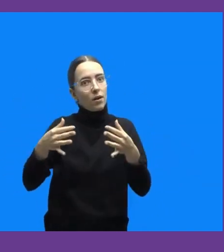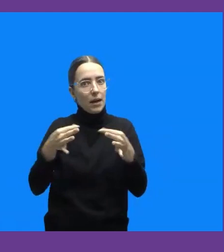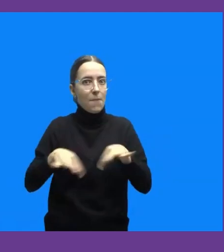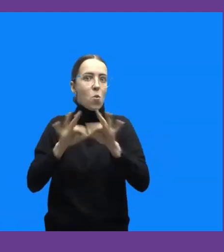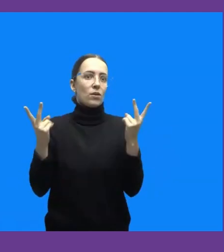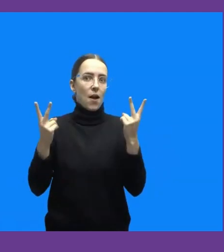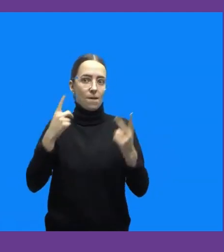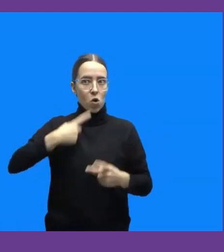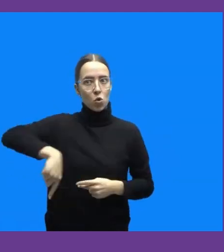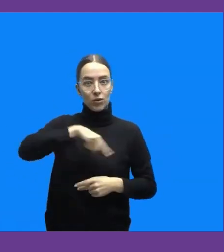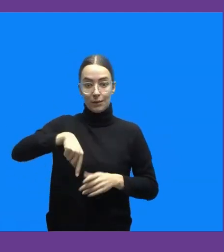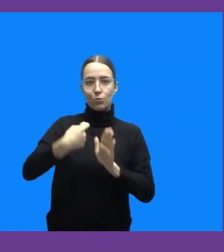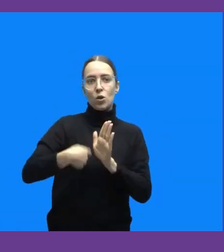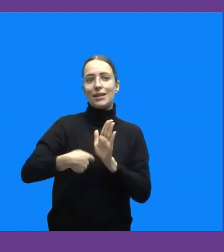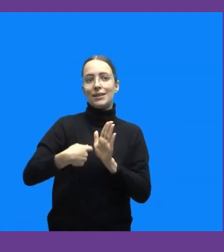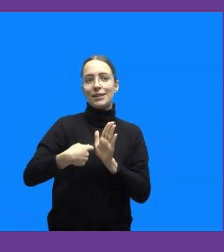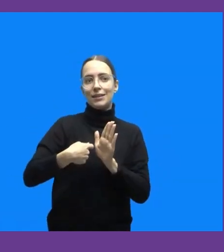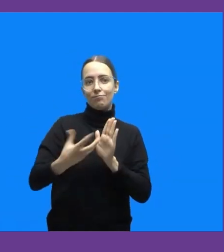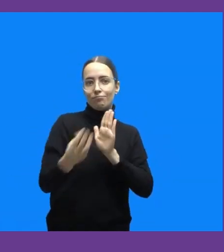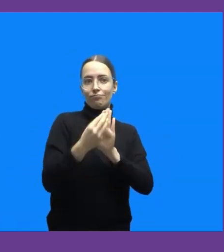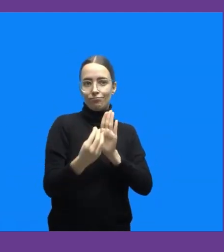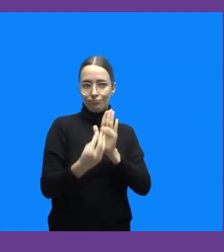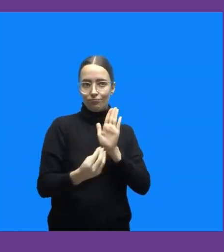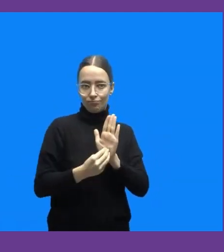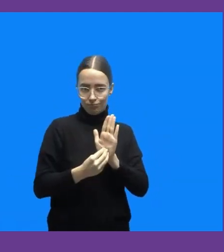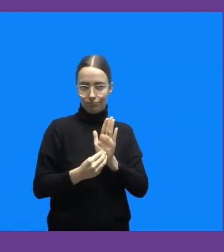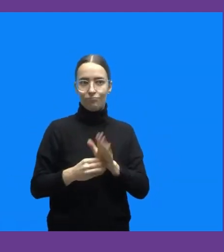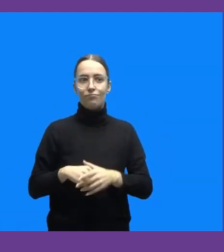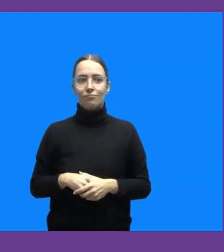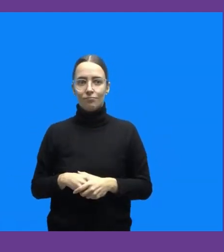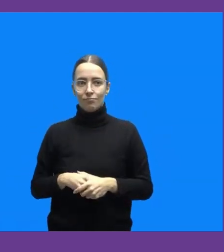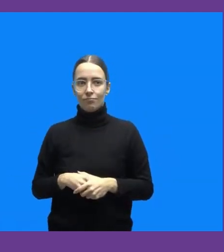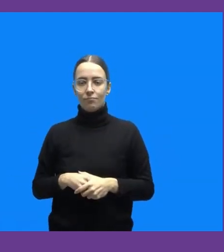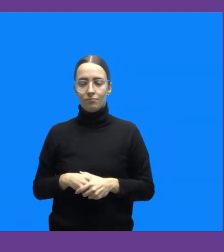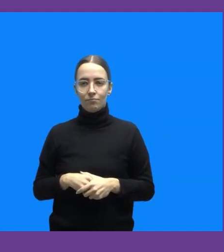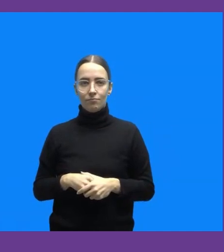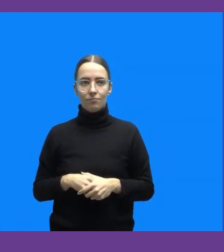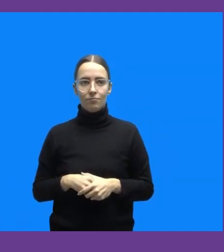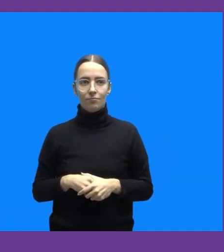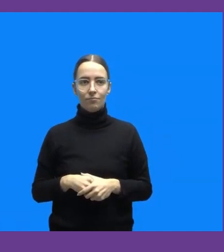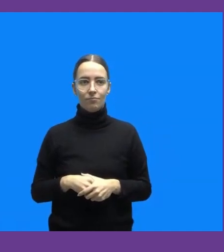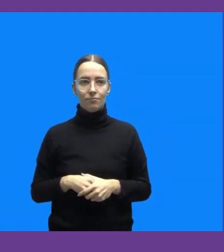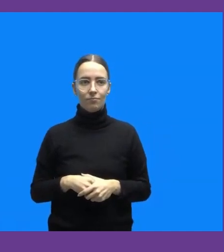alive. We finished it as Erasmus Plus project 1 year ago. We